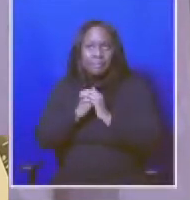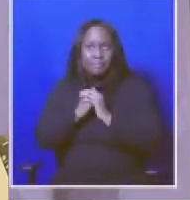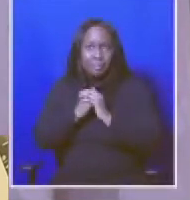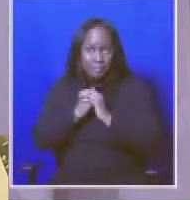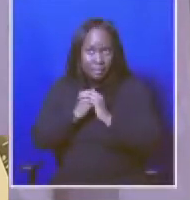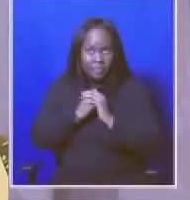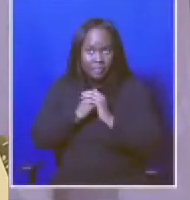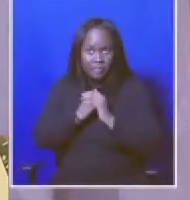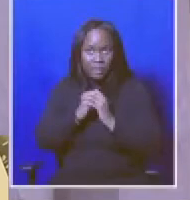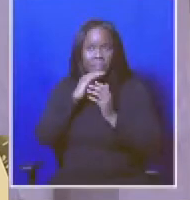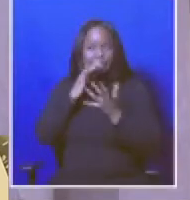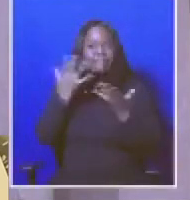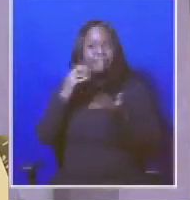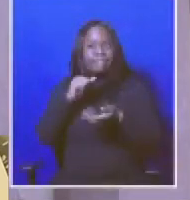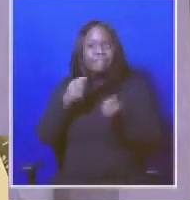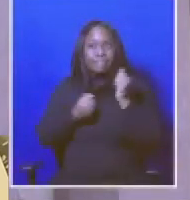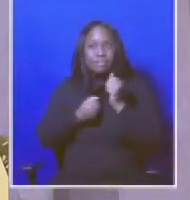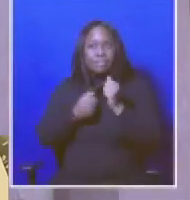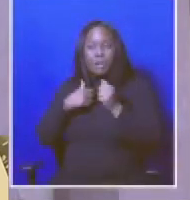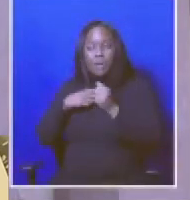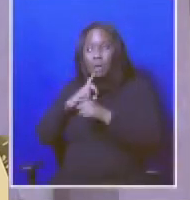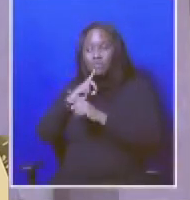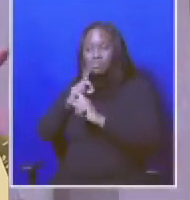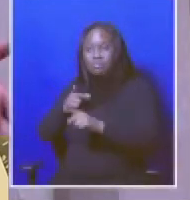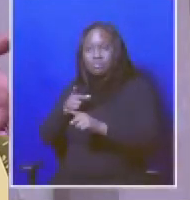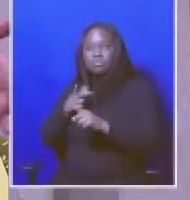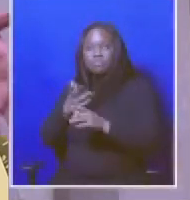short, Chairperson, I want to say to Honorable Chris,